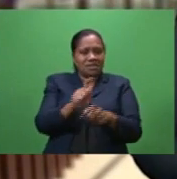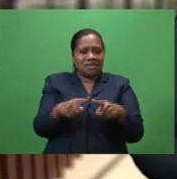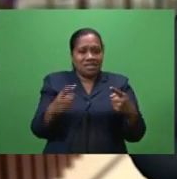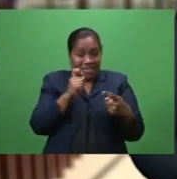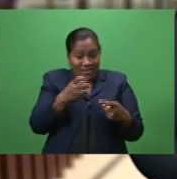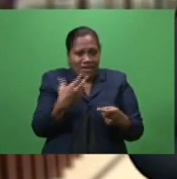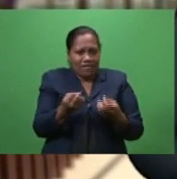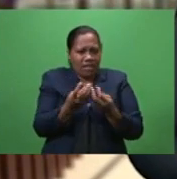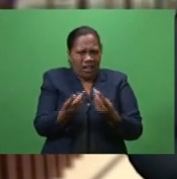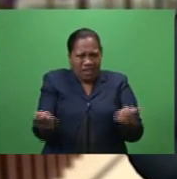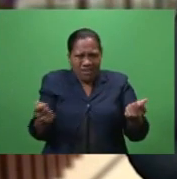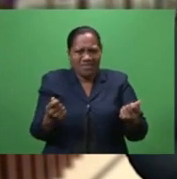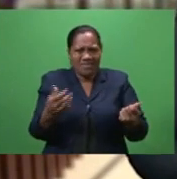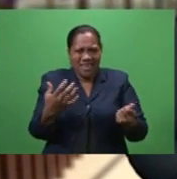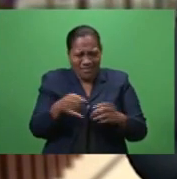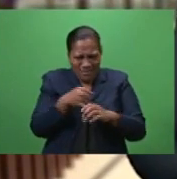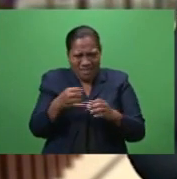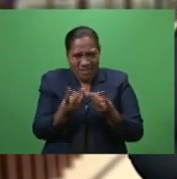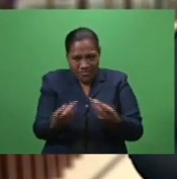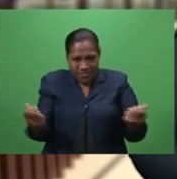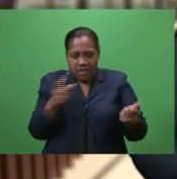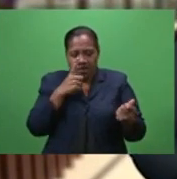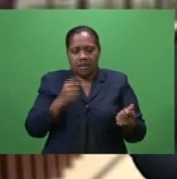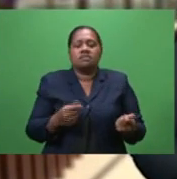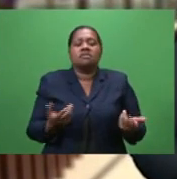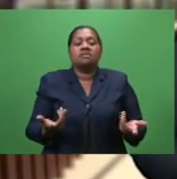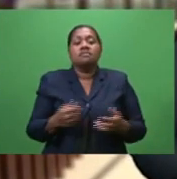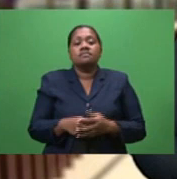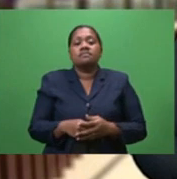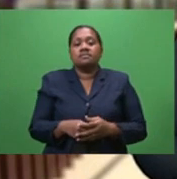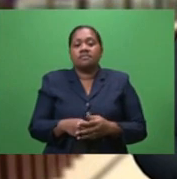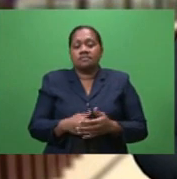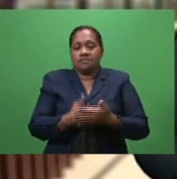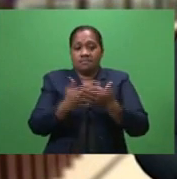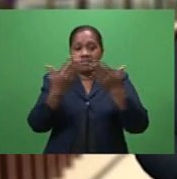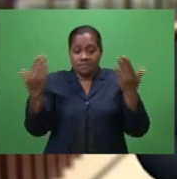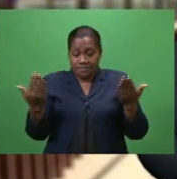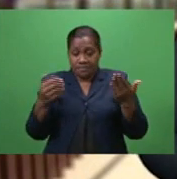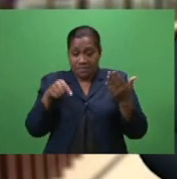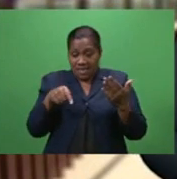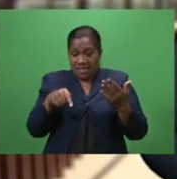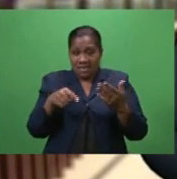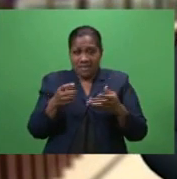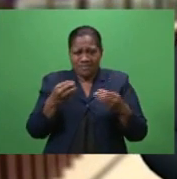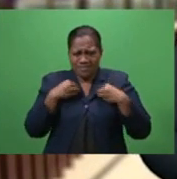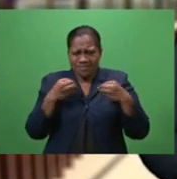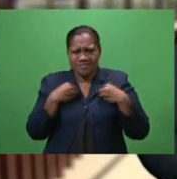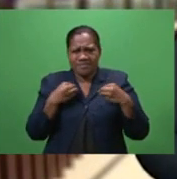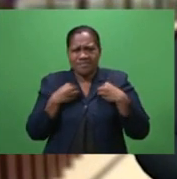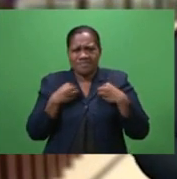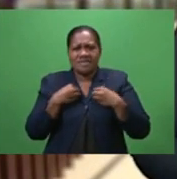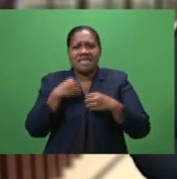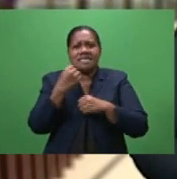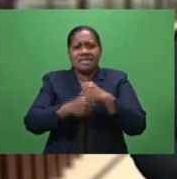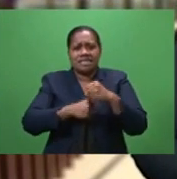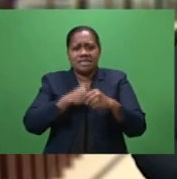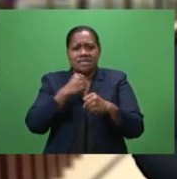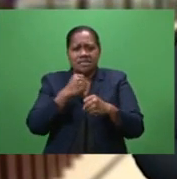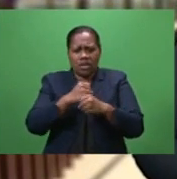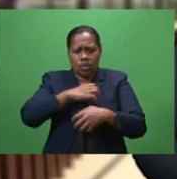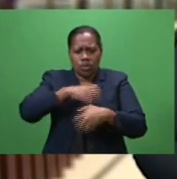in April. The Bureau of Statistics reported the biggest retail sales plunge ever, a seasonally adjusted